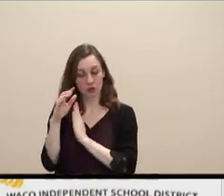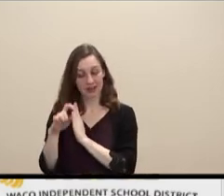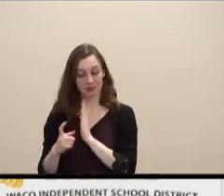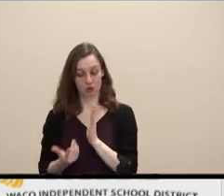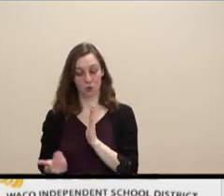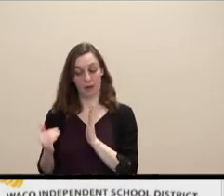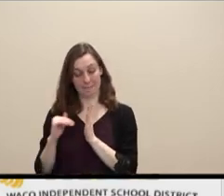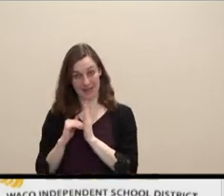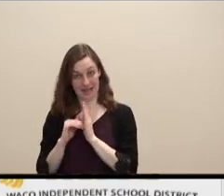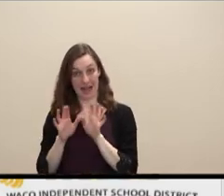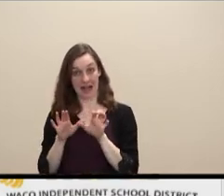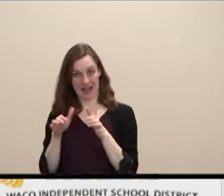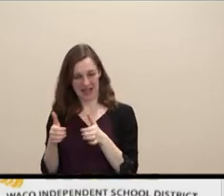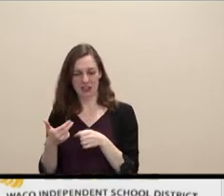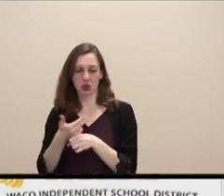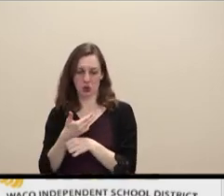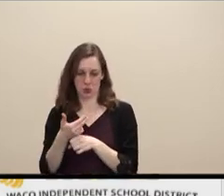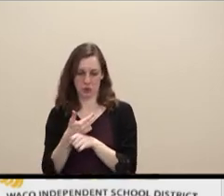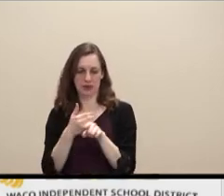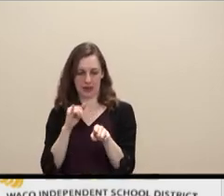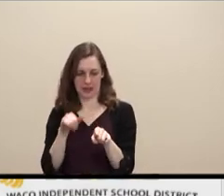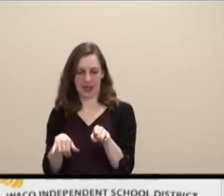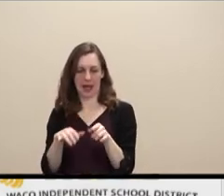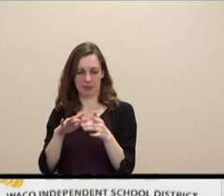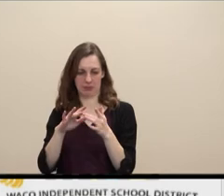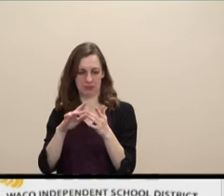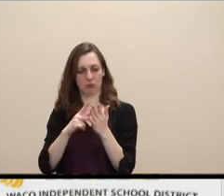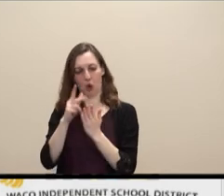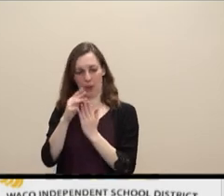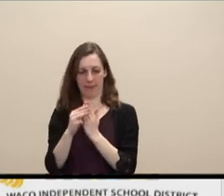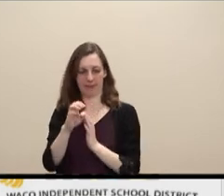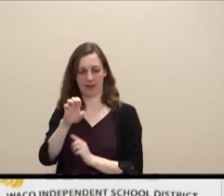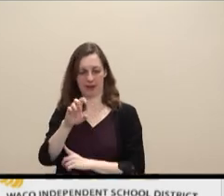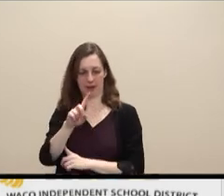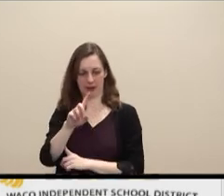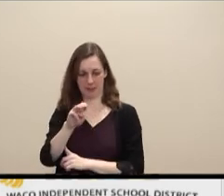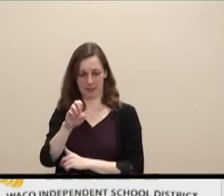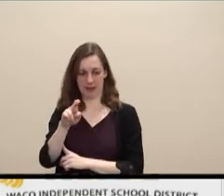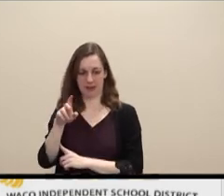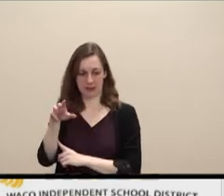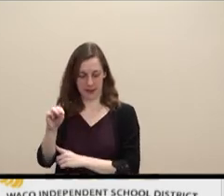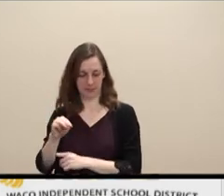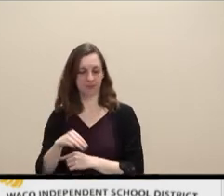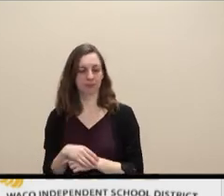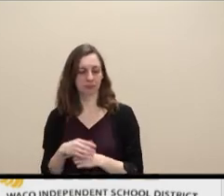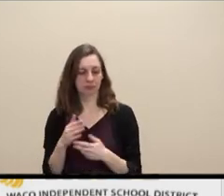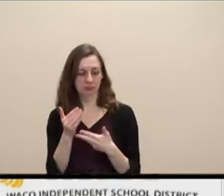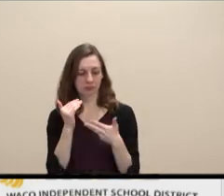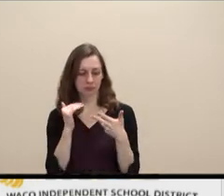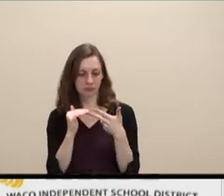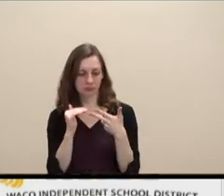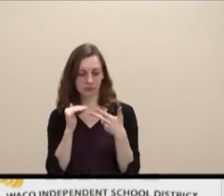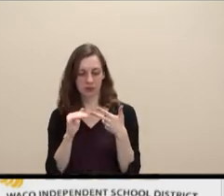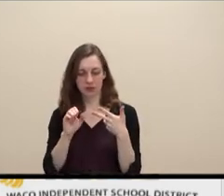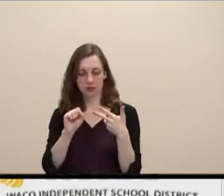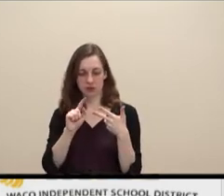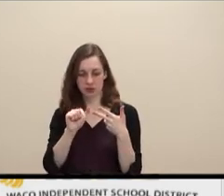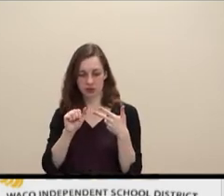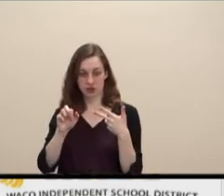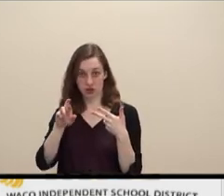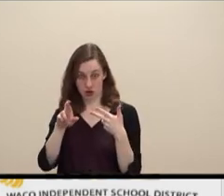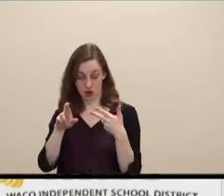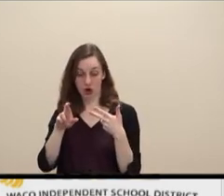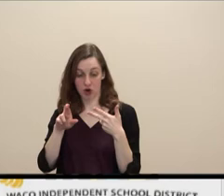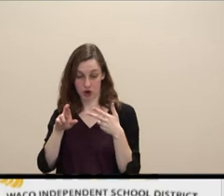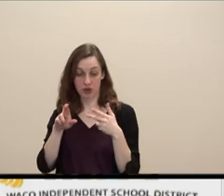the sections on Edmentum. The STAR end of course assessments from December this year. The Renaissance data is the first time